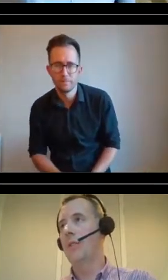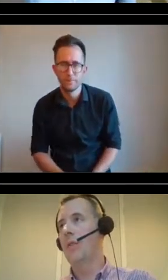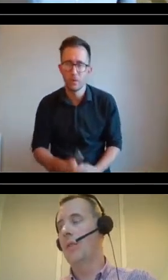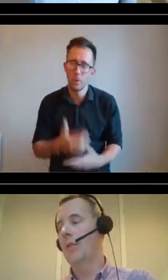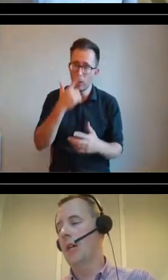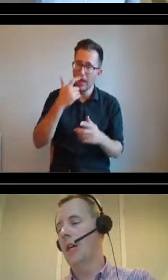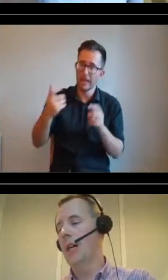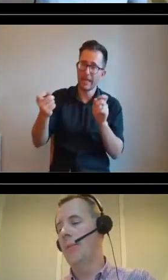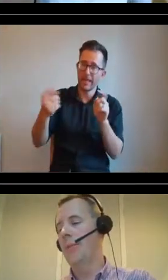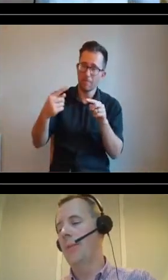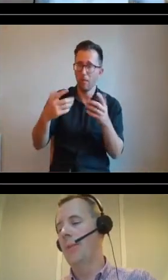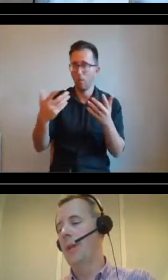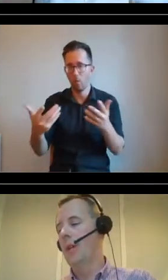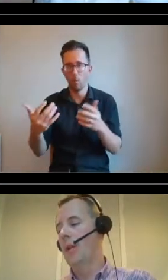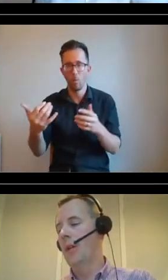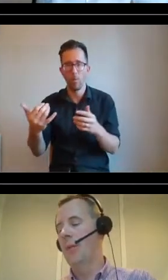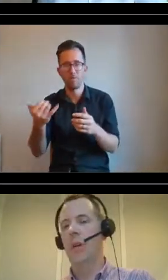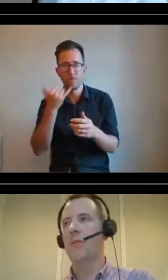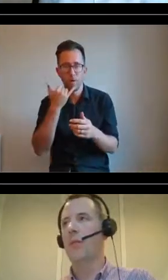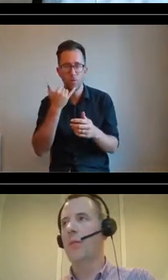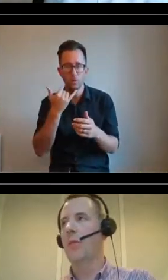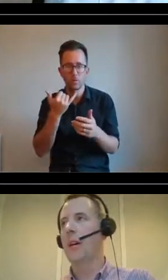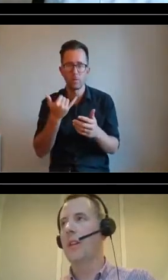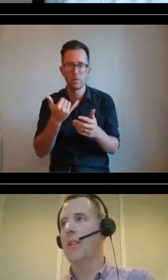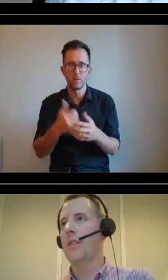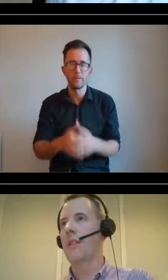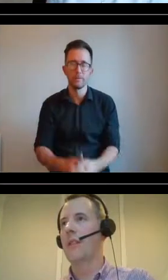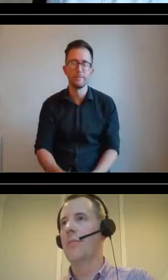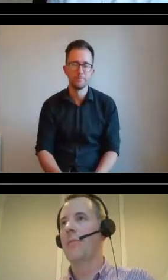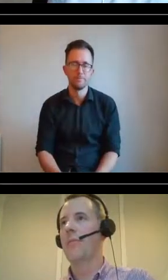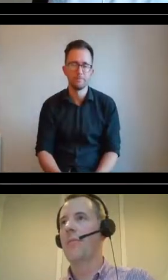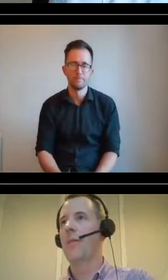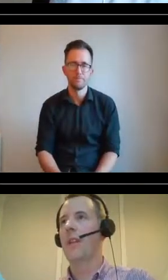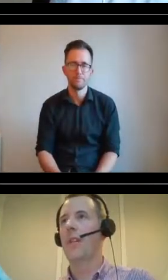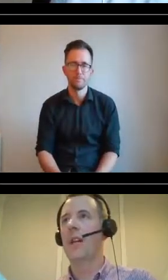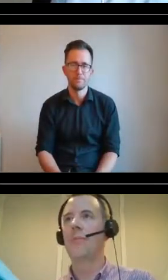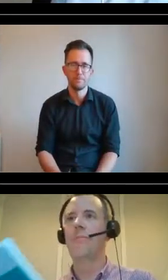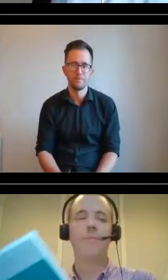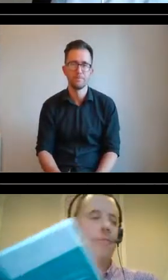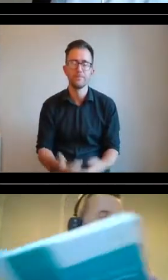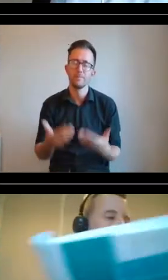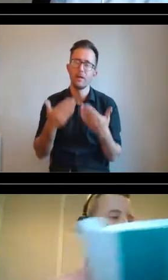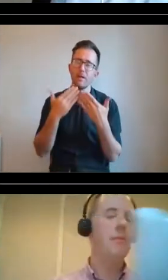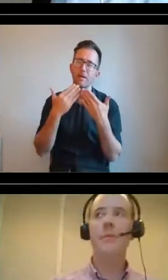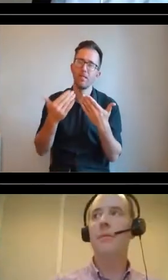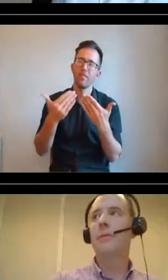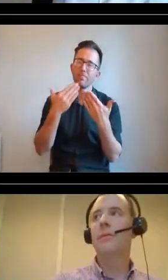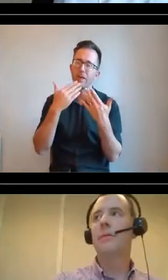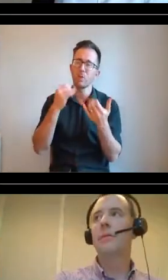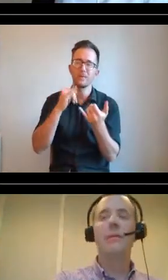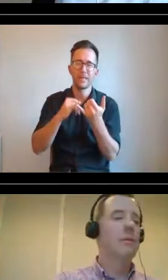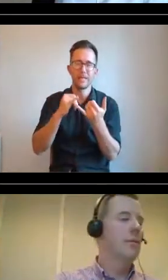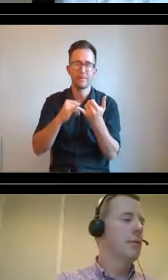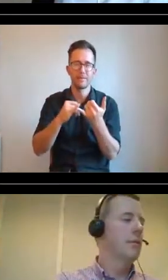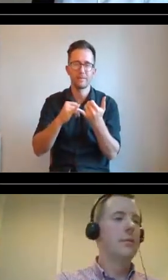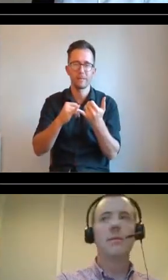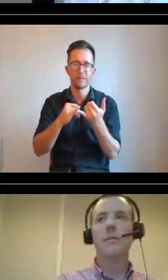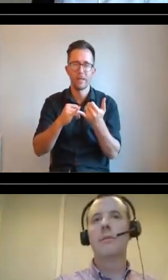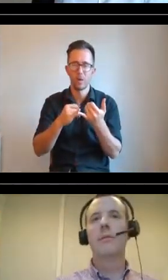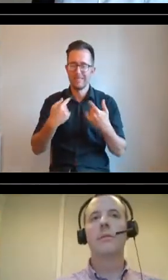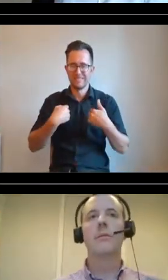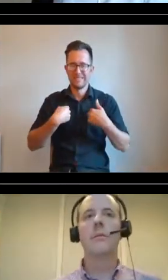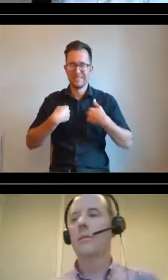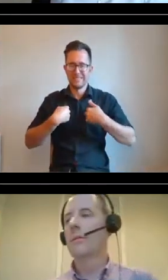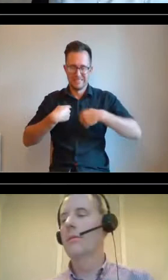email us or ask for a callback service. Great, okay. Great. And I am really conscious that